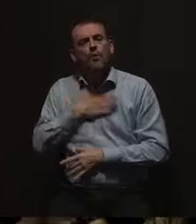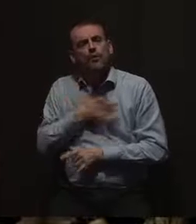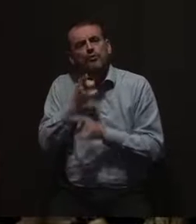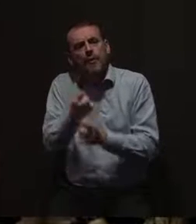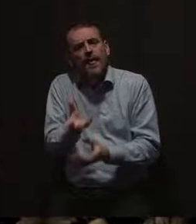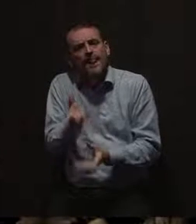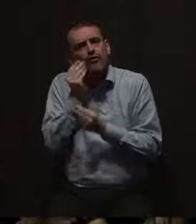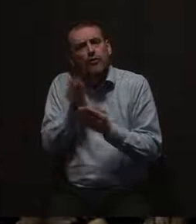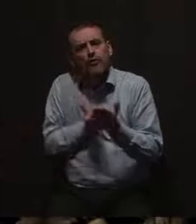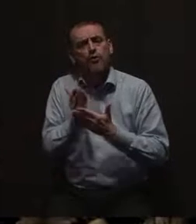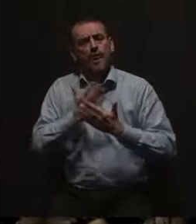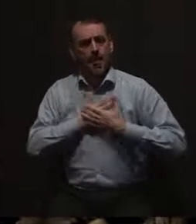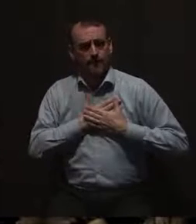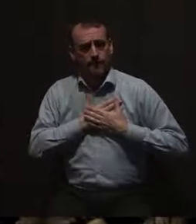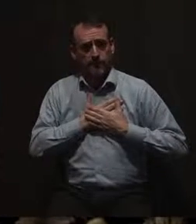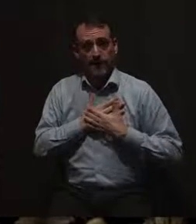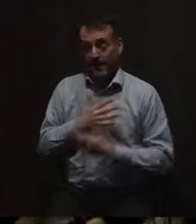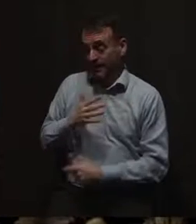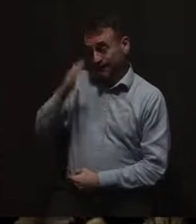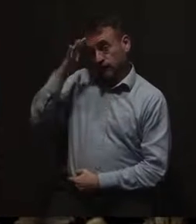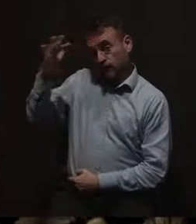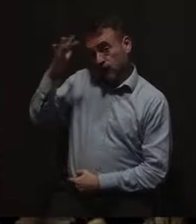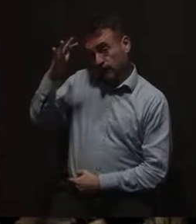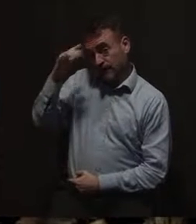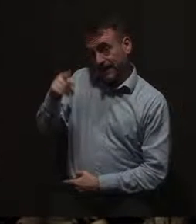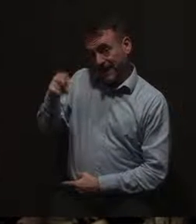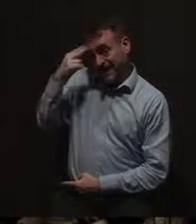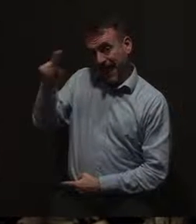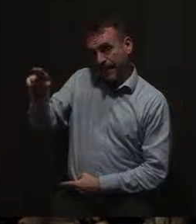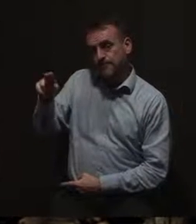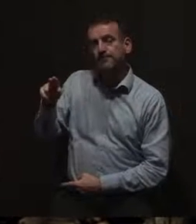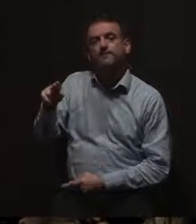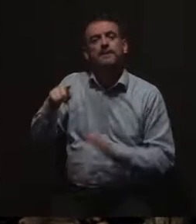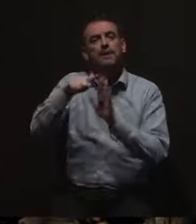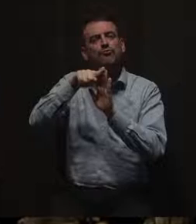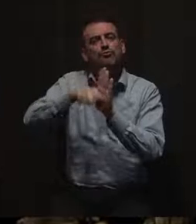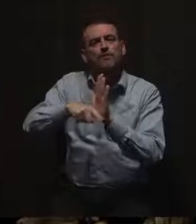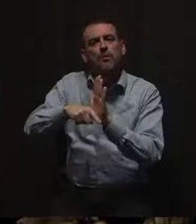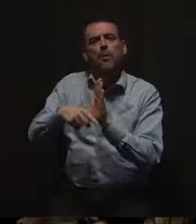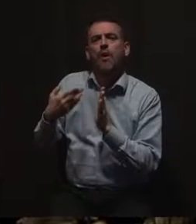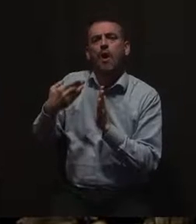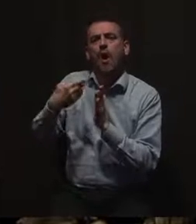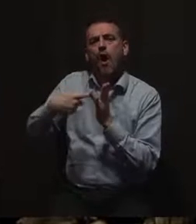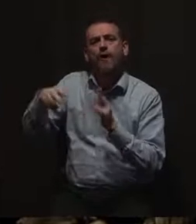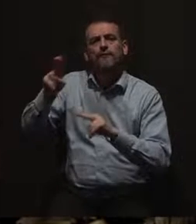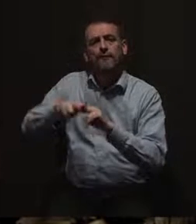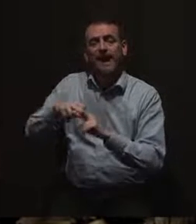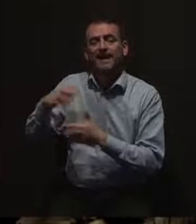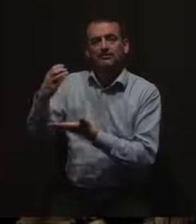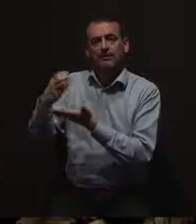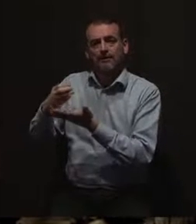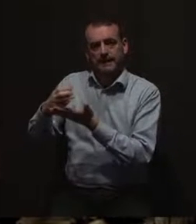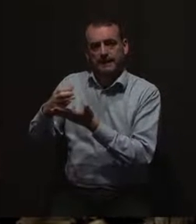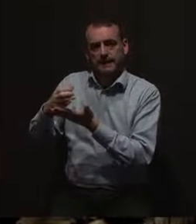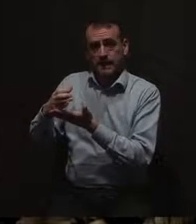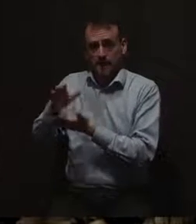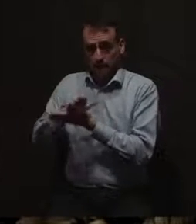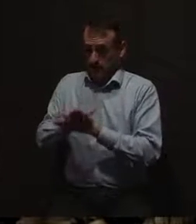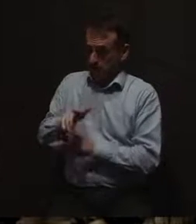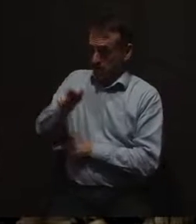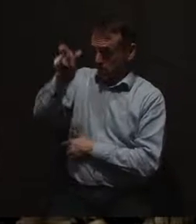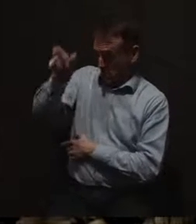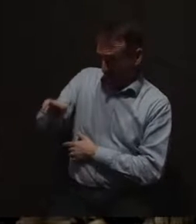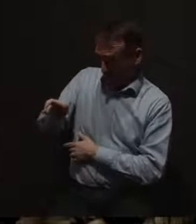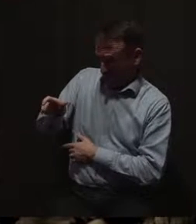in philosophy, this is called the principle of charity. That is to try to understand what the other person says in the best